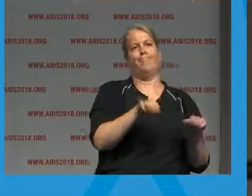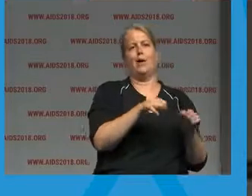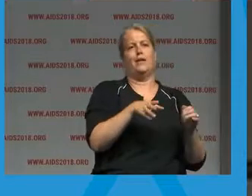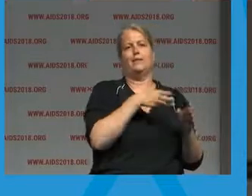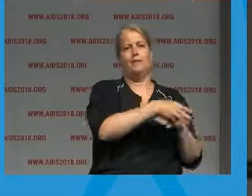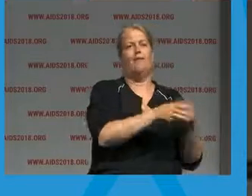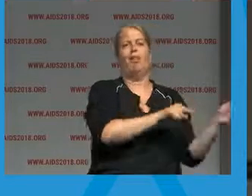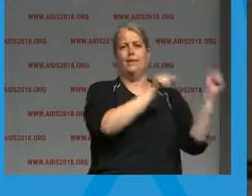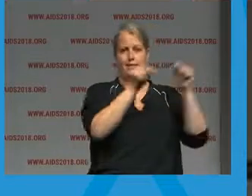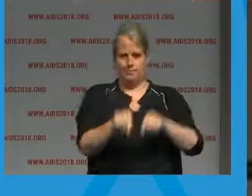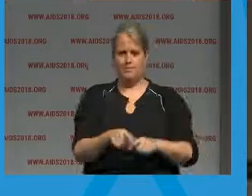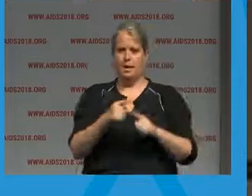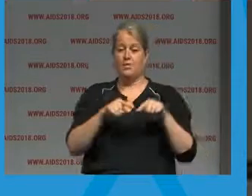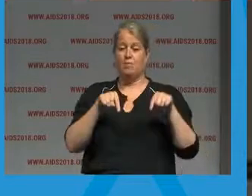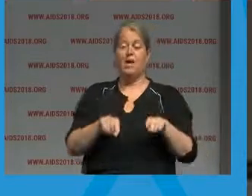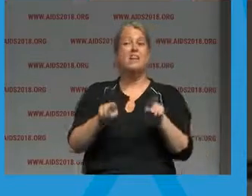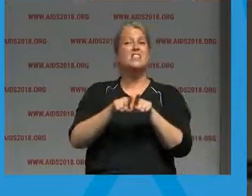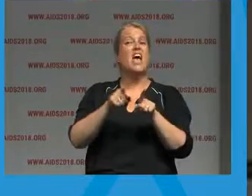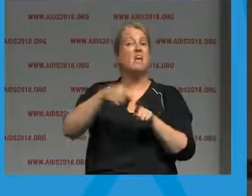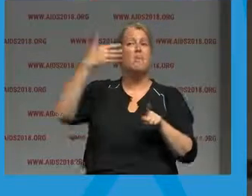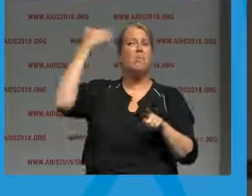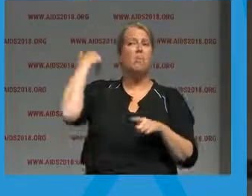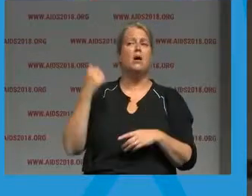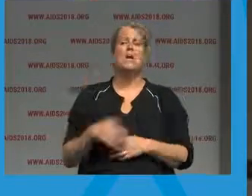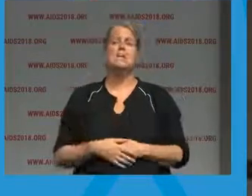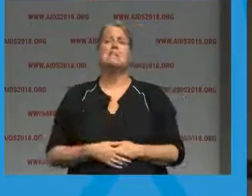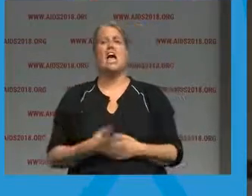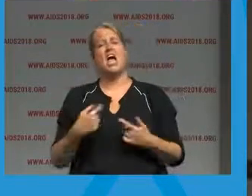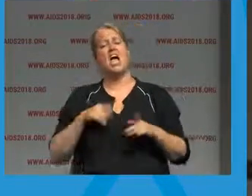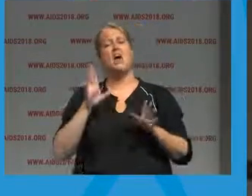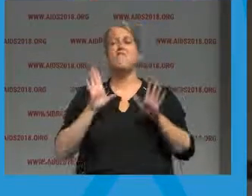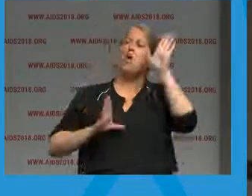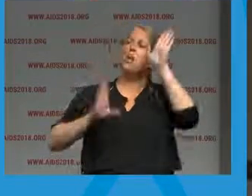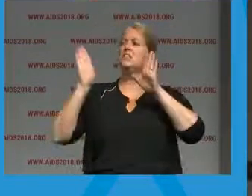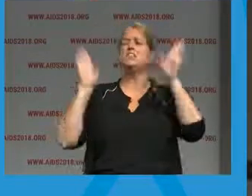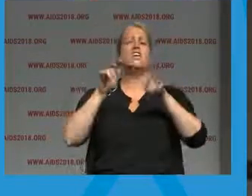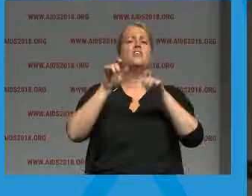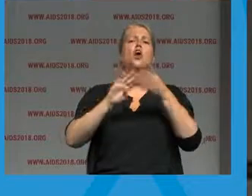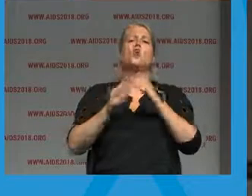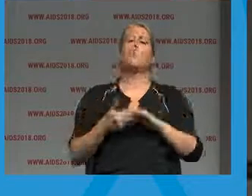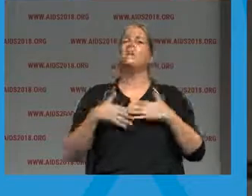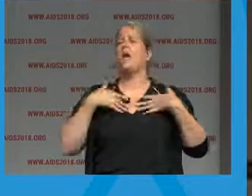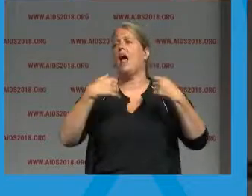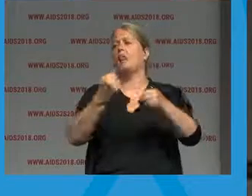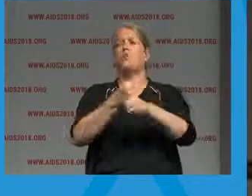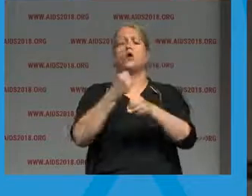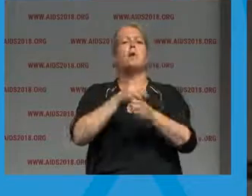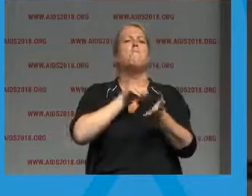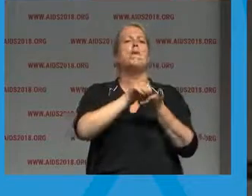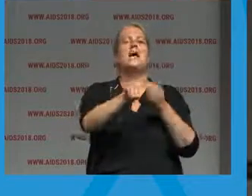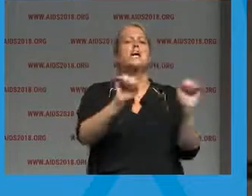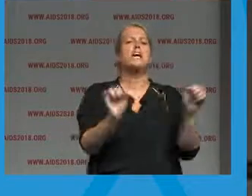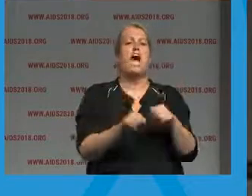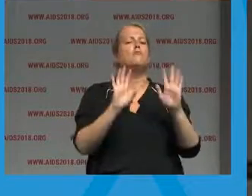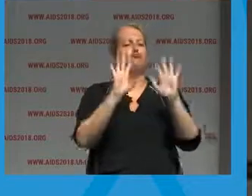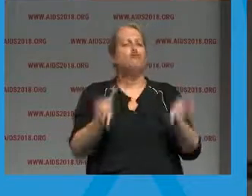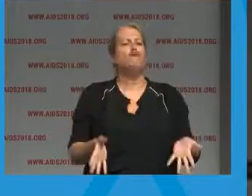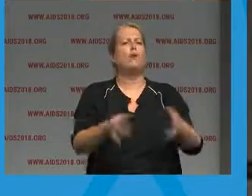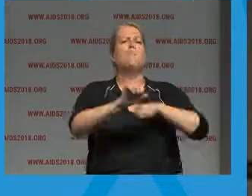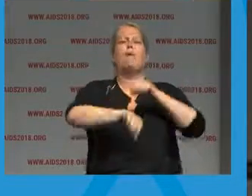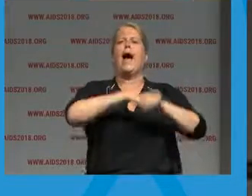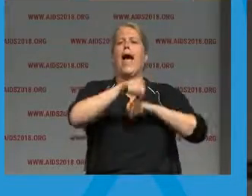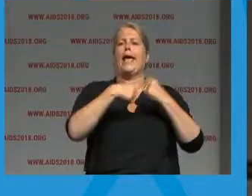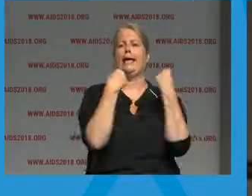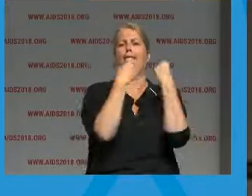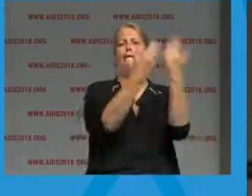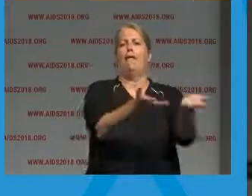And it was the same story back then, talking about, well, we can't pay community health workers, so let's give them a bike,